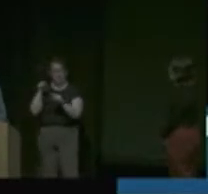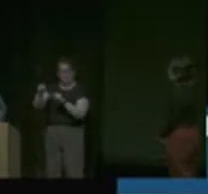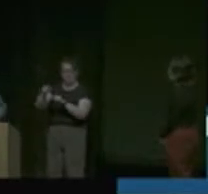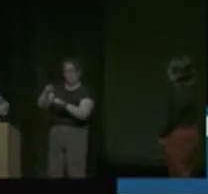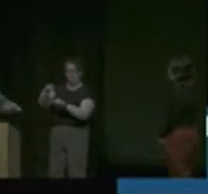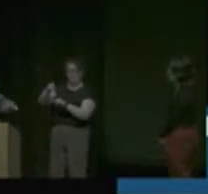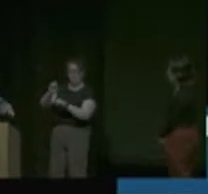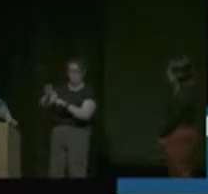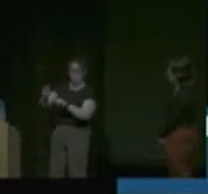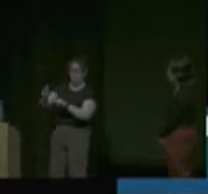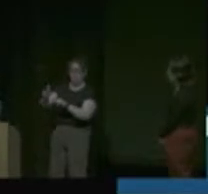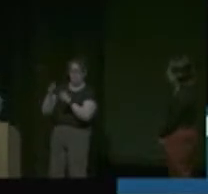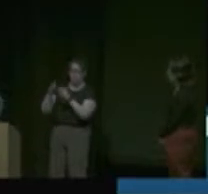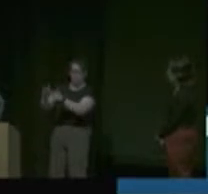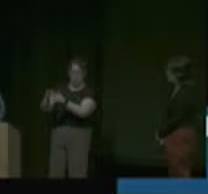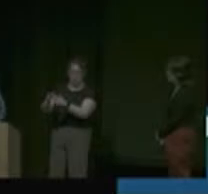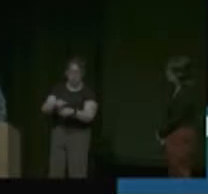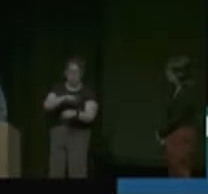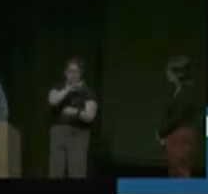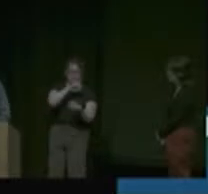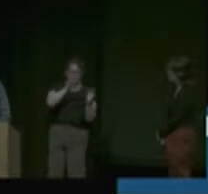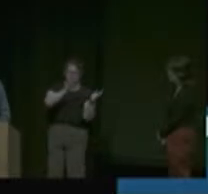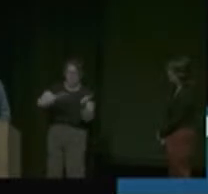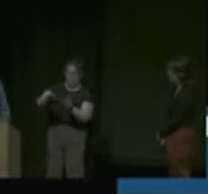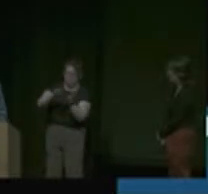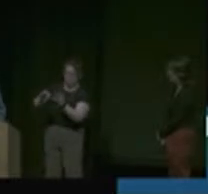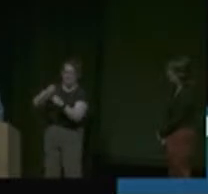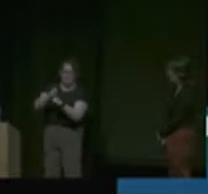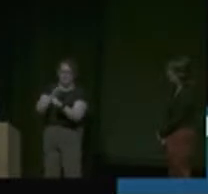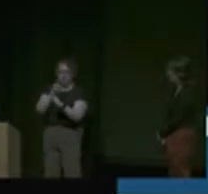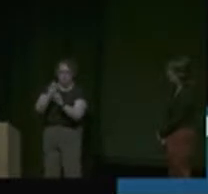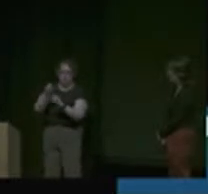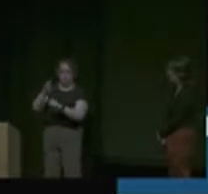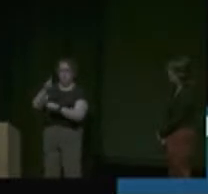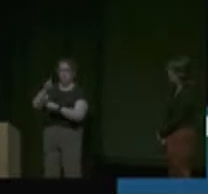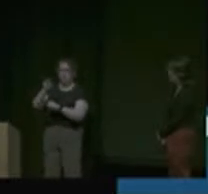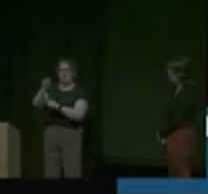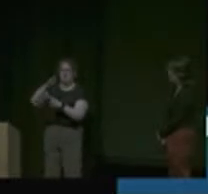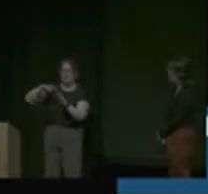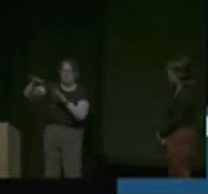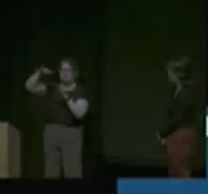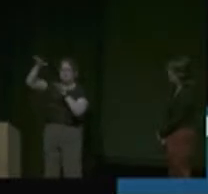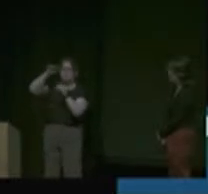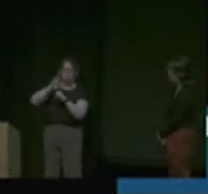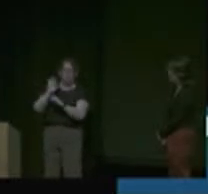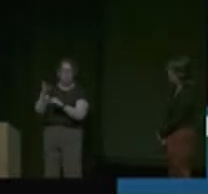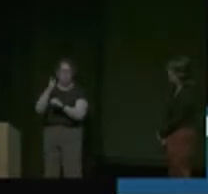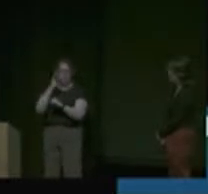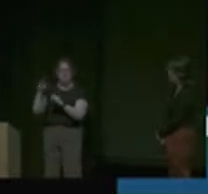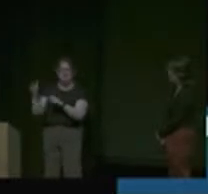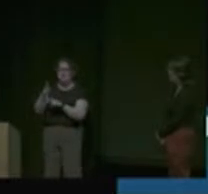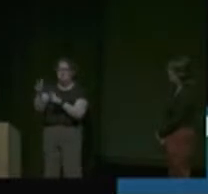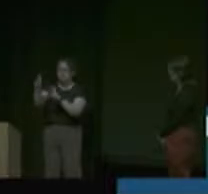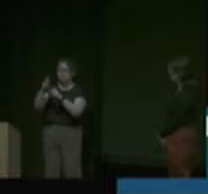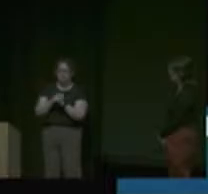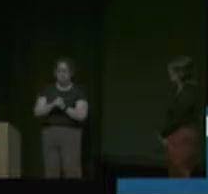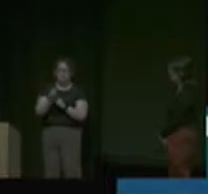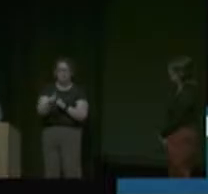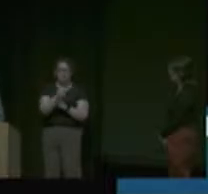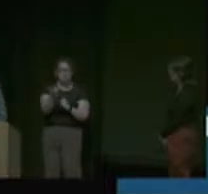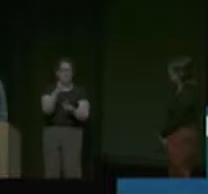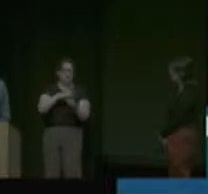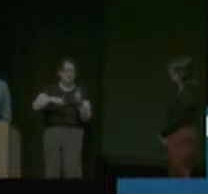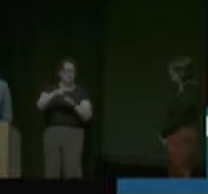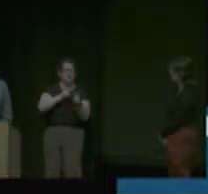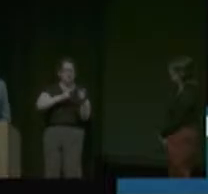where we're moving a lot of dirt to make sure there's no dust. So you'll see those running around. Other environmental controls like erosion